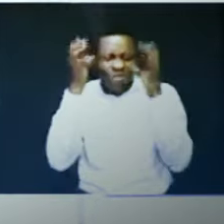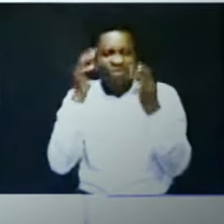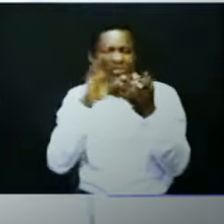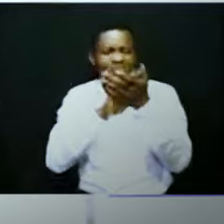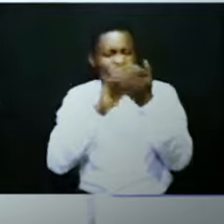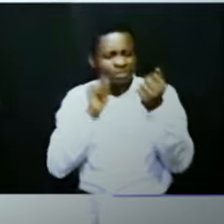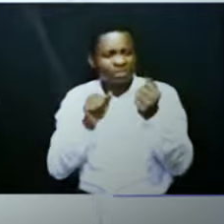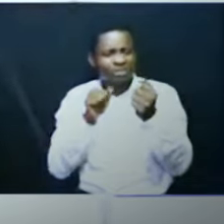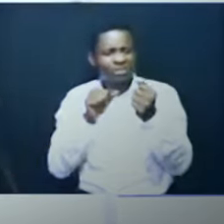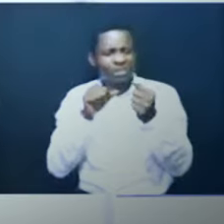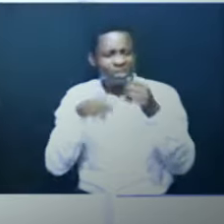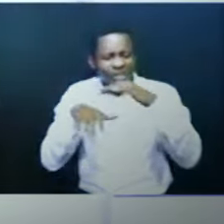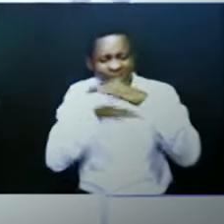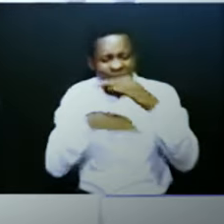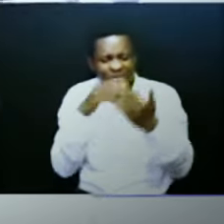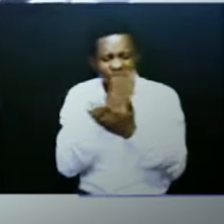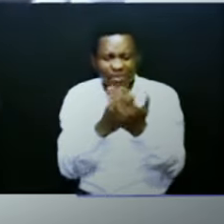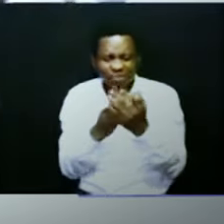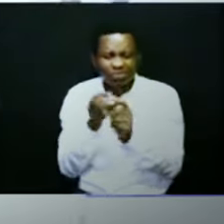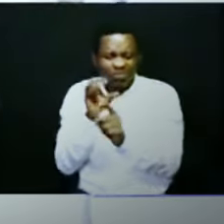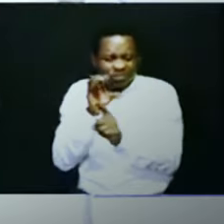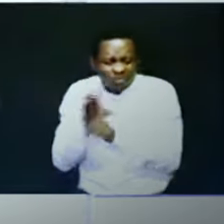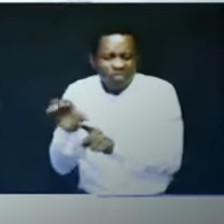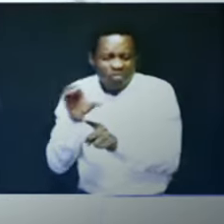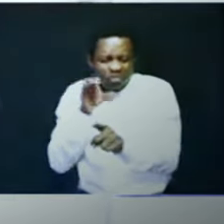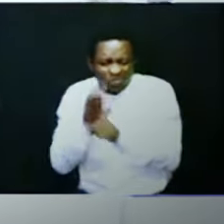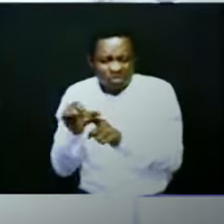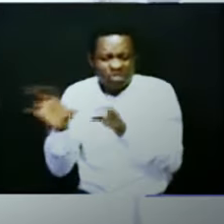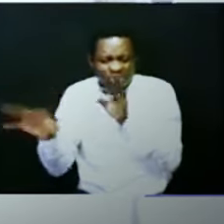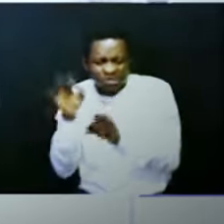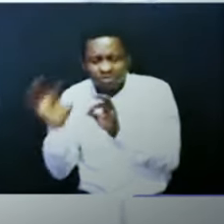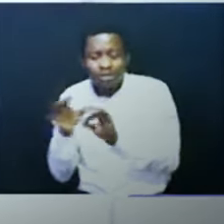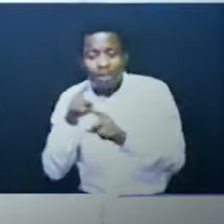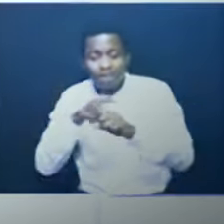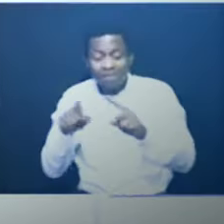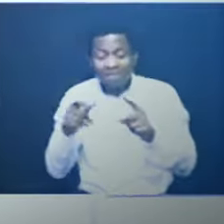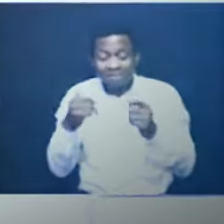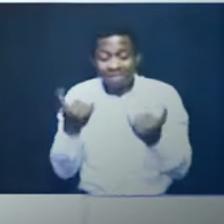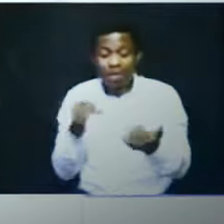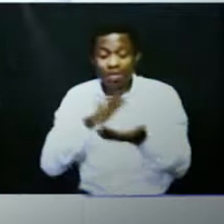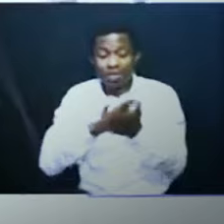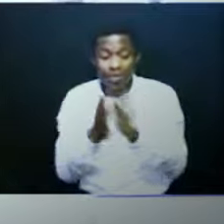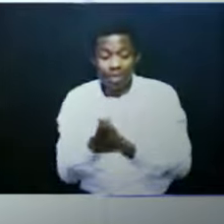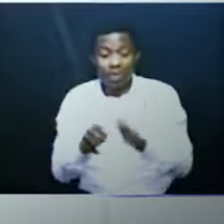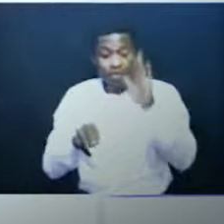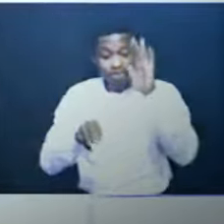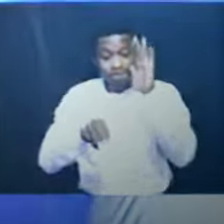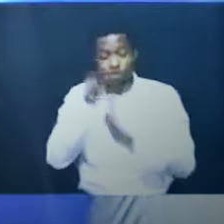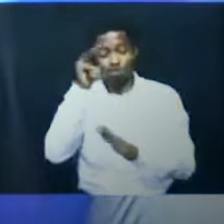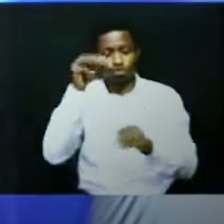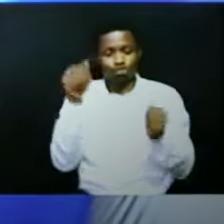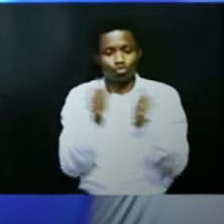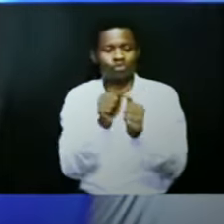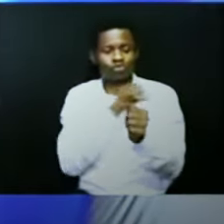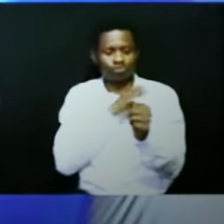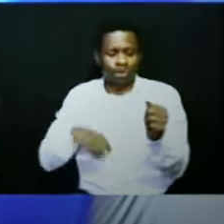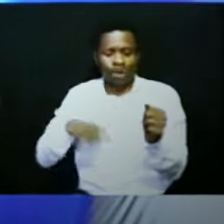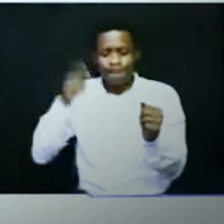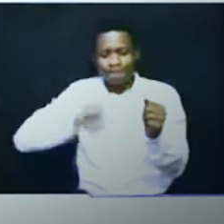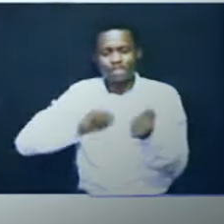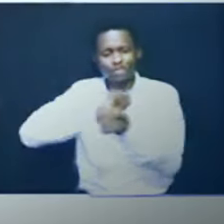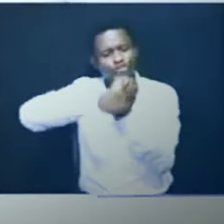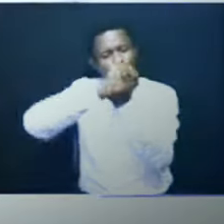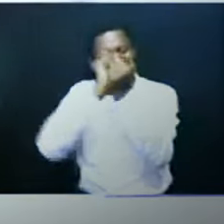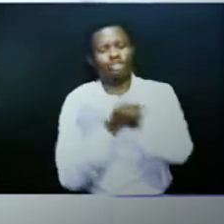elemental forces. But now that we have come of age, we must change our